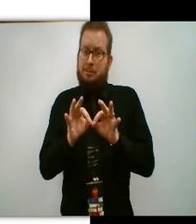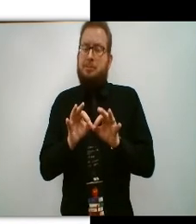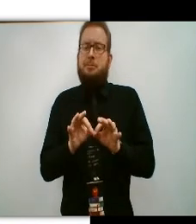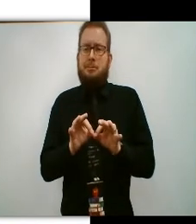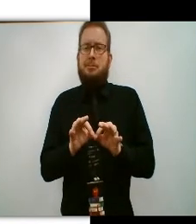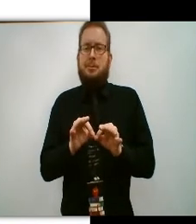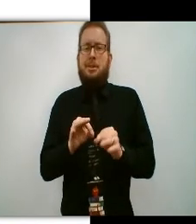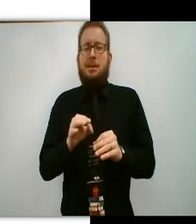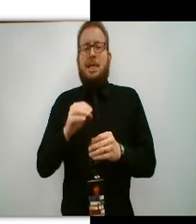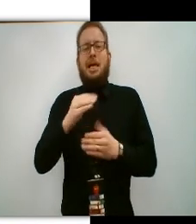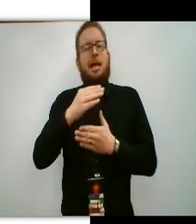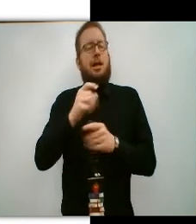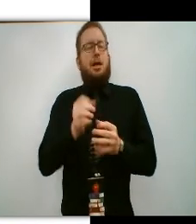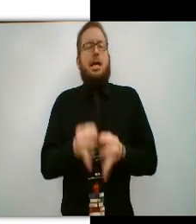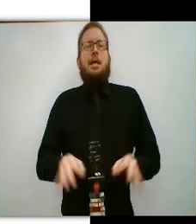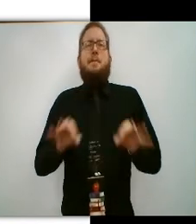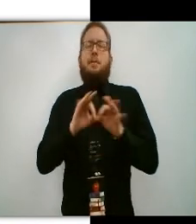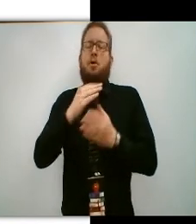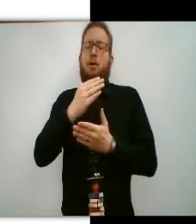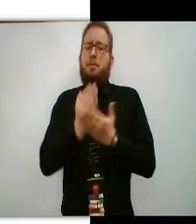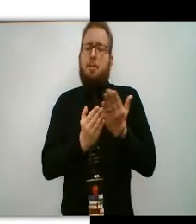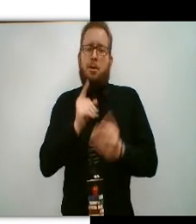ASL poetry is really important.